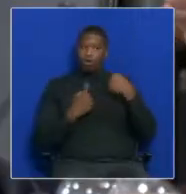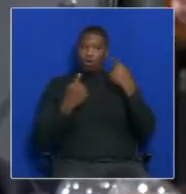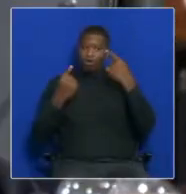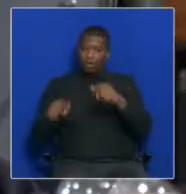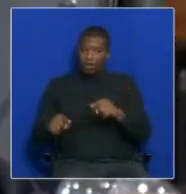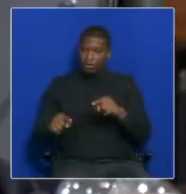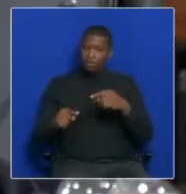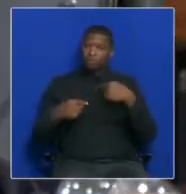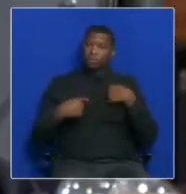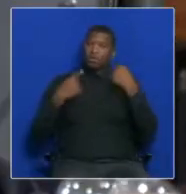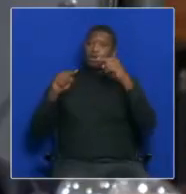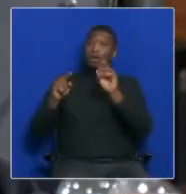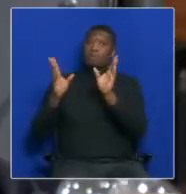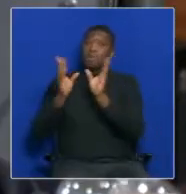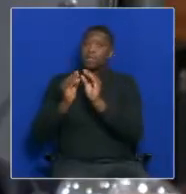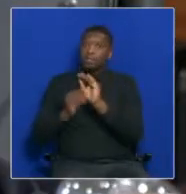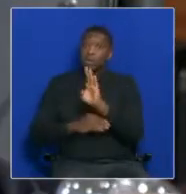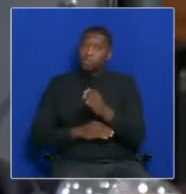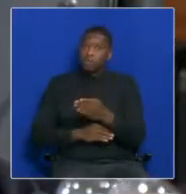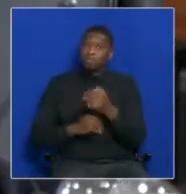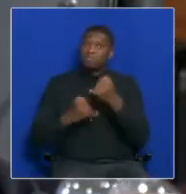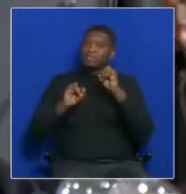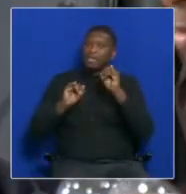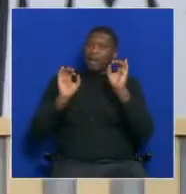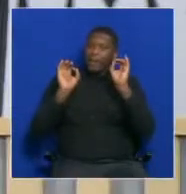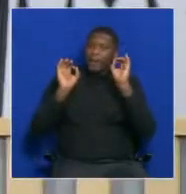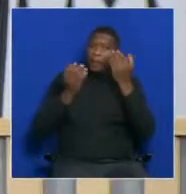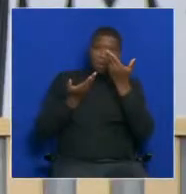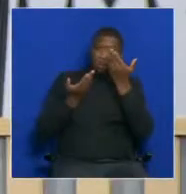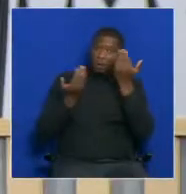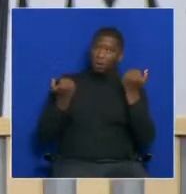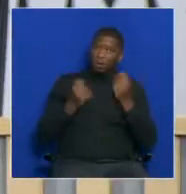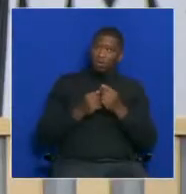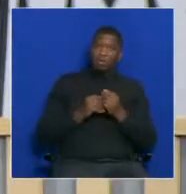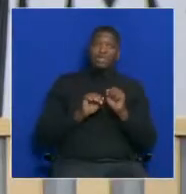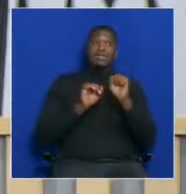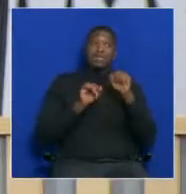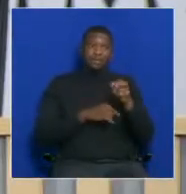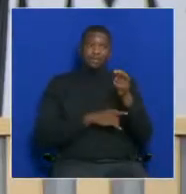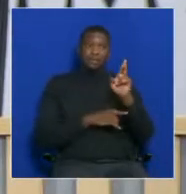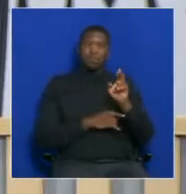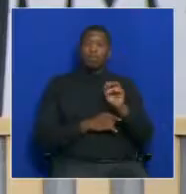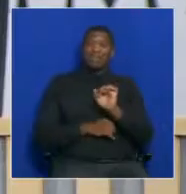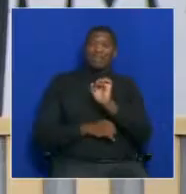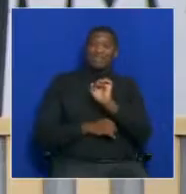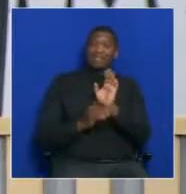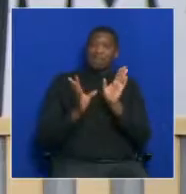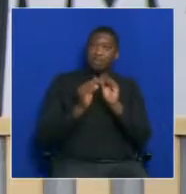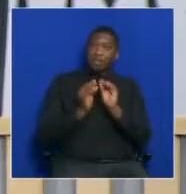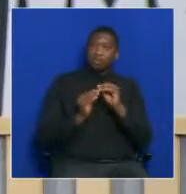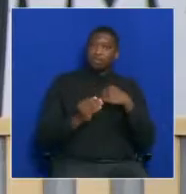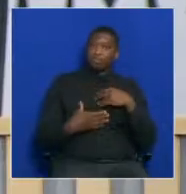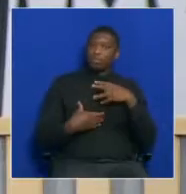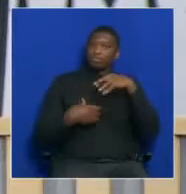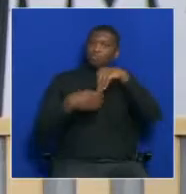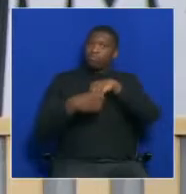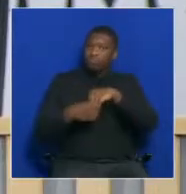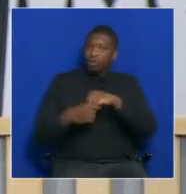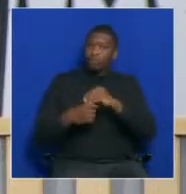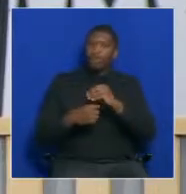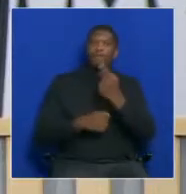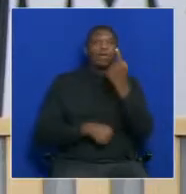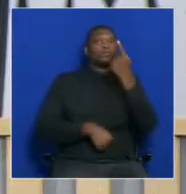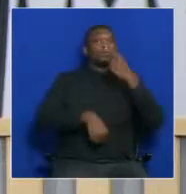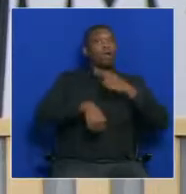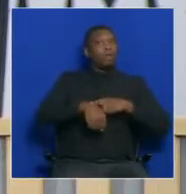about this investigation? Yeah, in fact, that meeting was really the first time where I got a